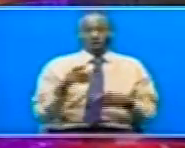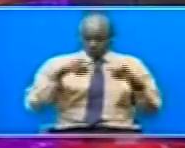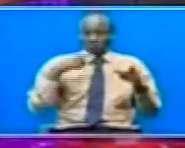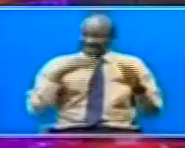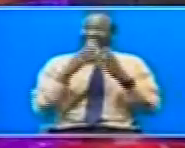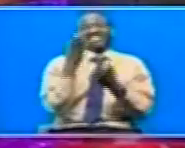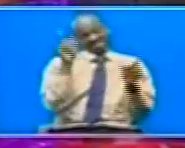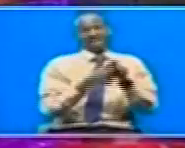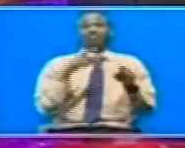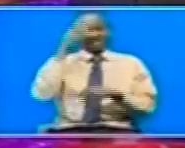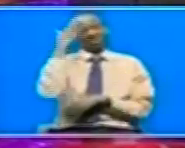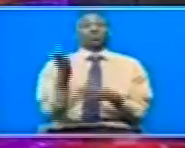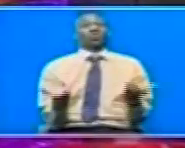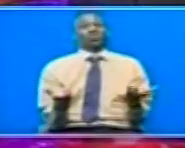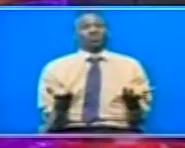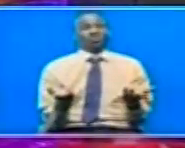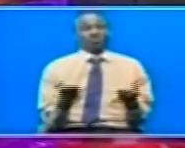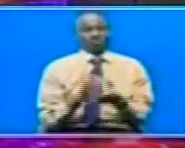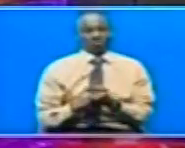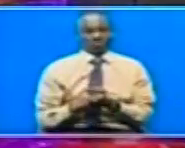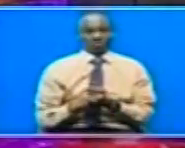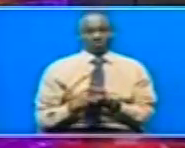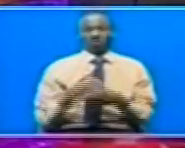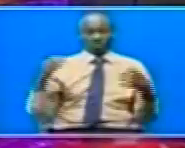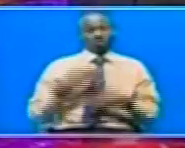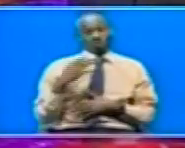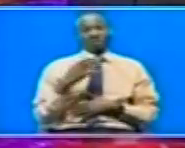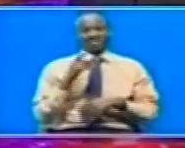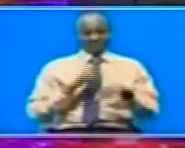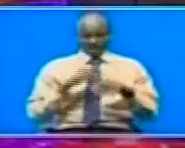your class. Yeah, it was. But I wasn't that smart, so it was okay. It was a shock when it came out. Mm.